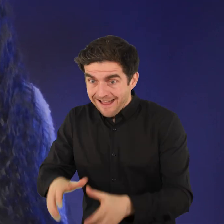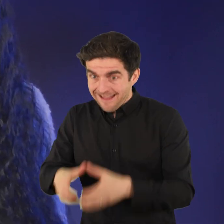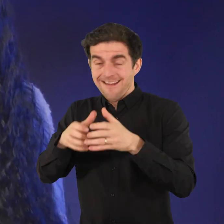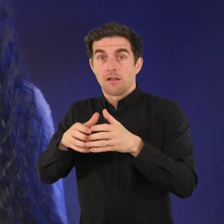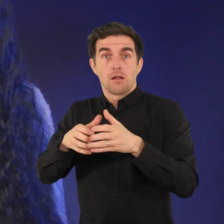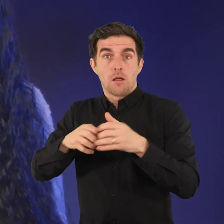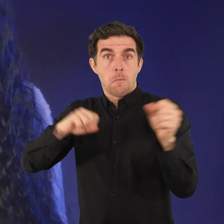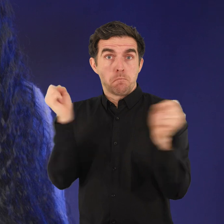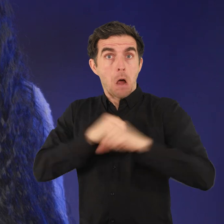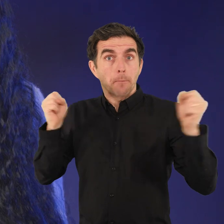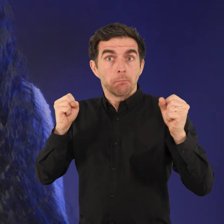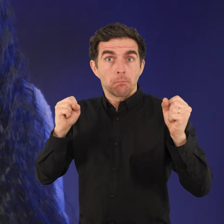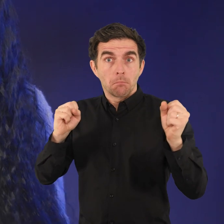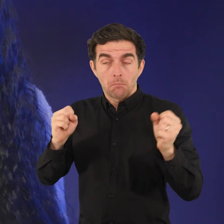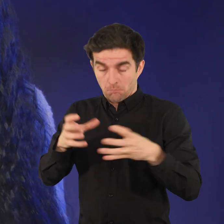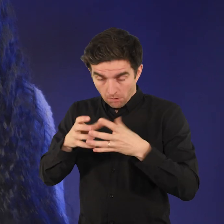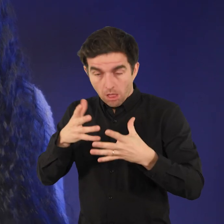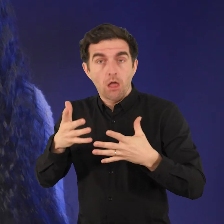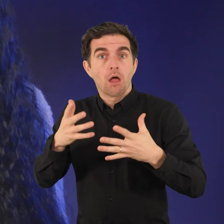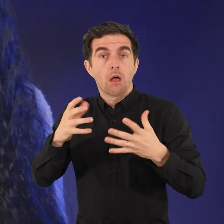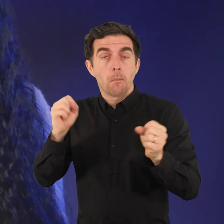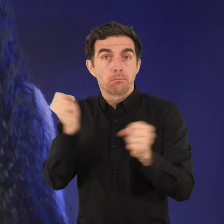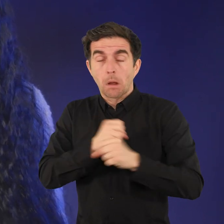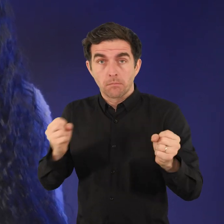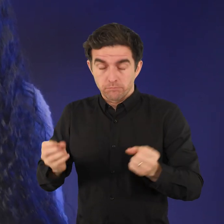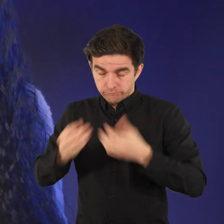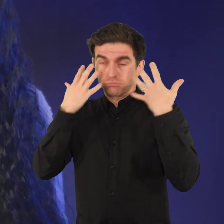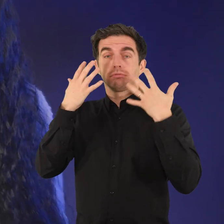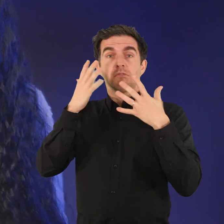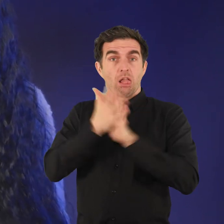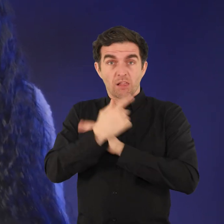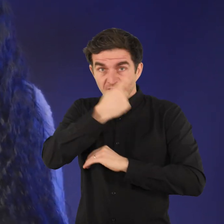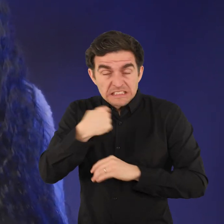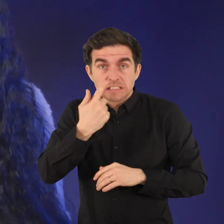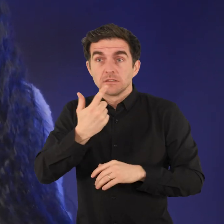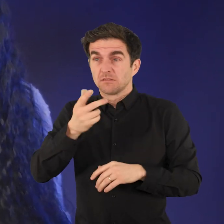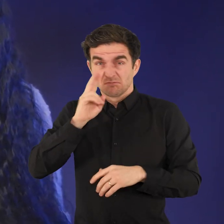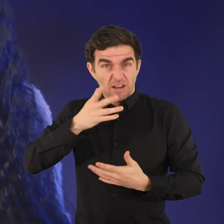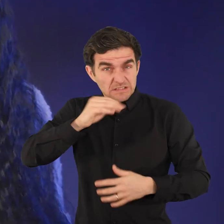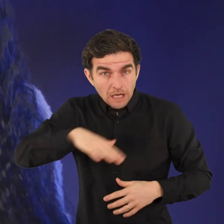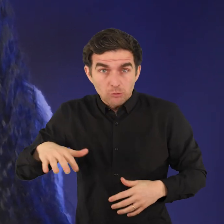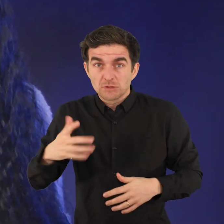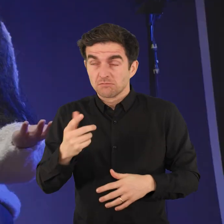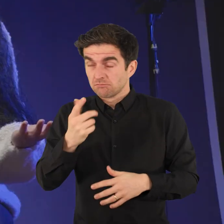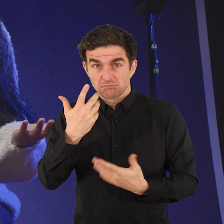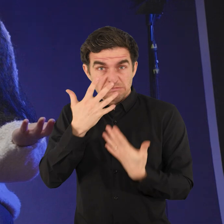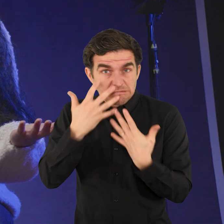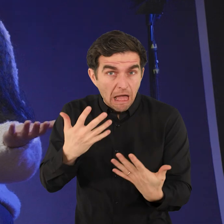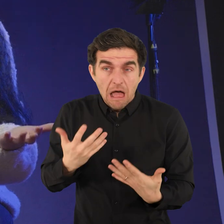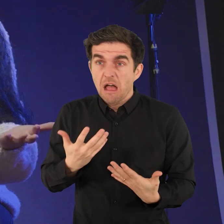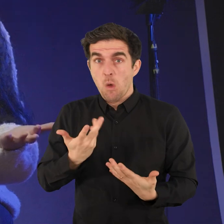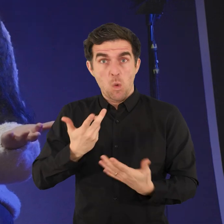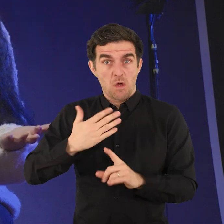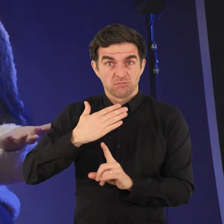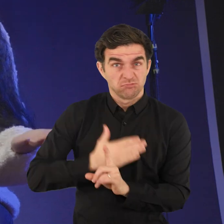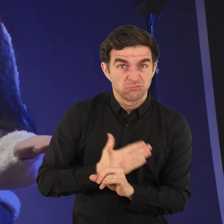explodes in kids' hands and it damages that little face and then a kid get amputations at the